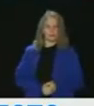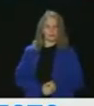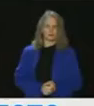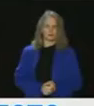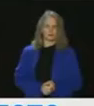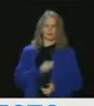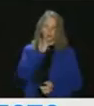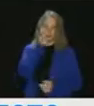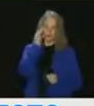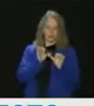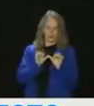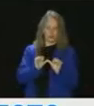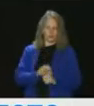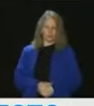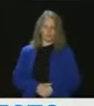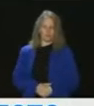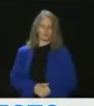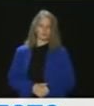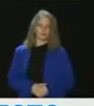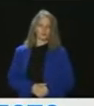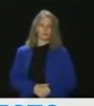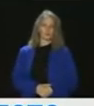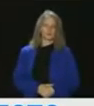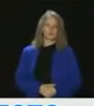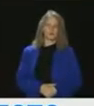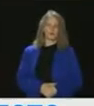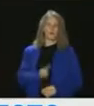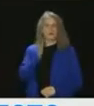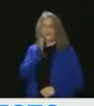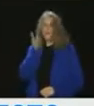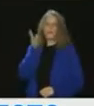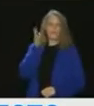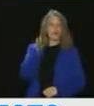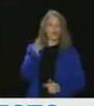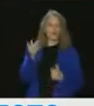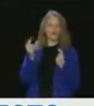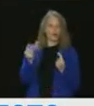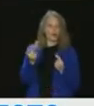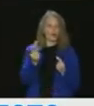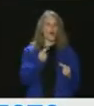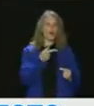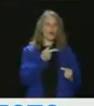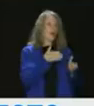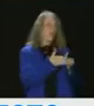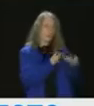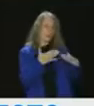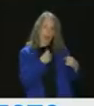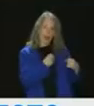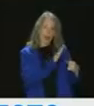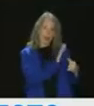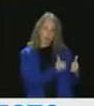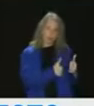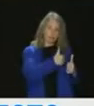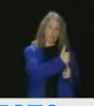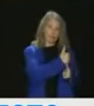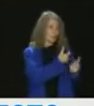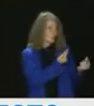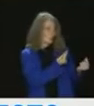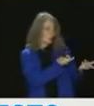As we look forward, we continue to work with public health authorities and to follow the best scientific